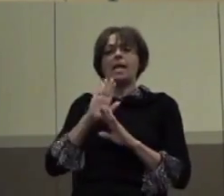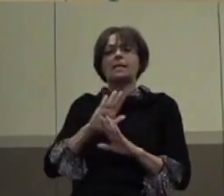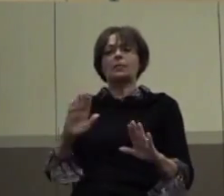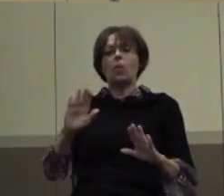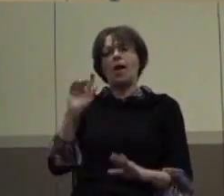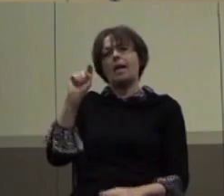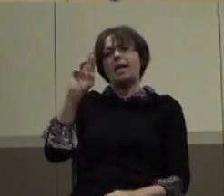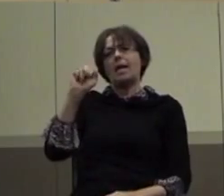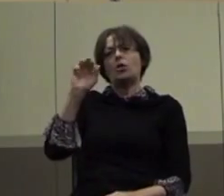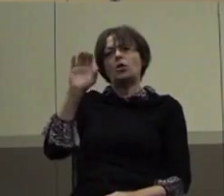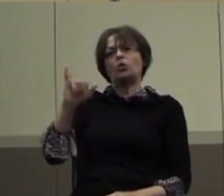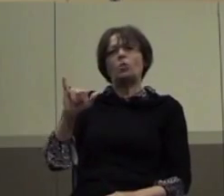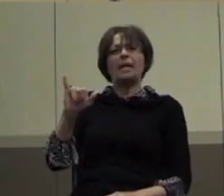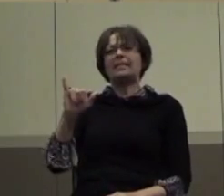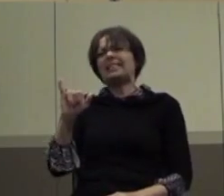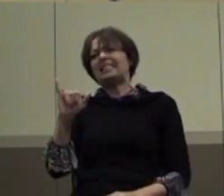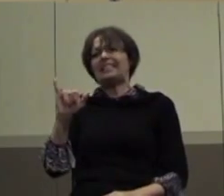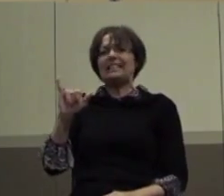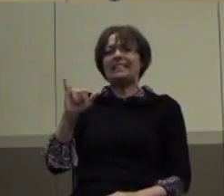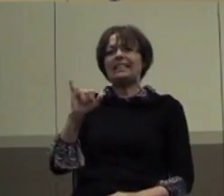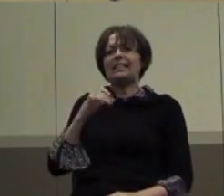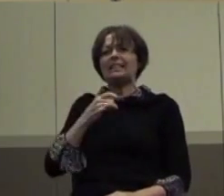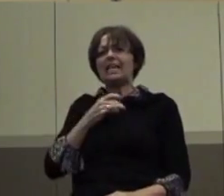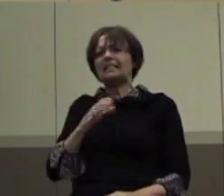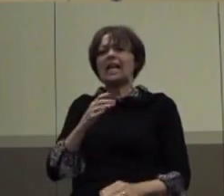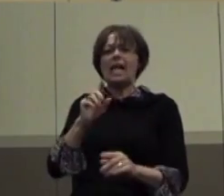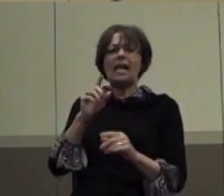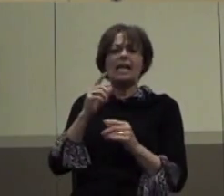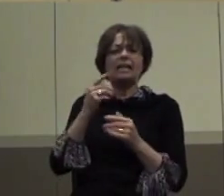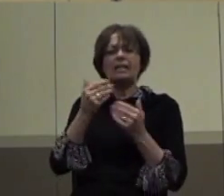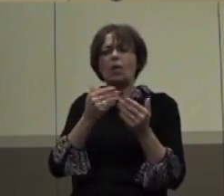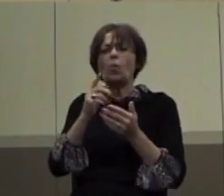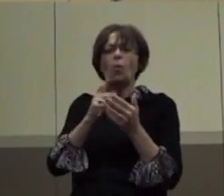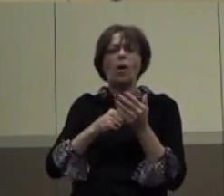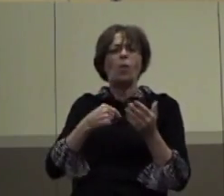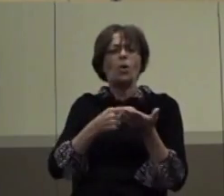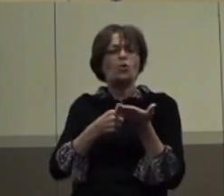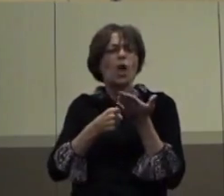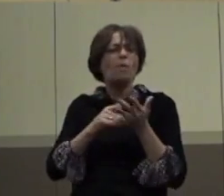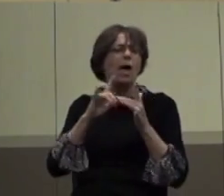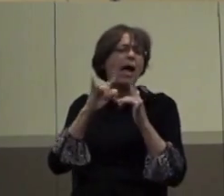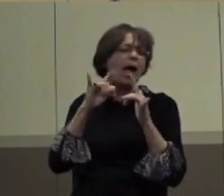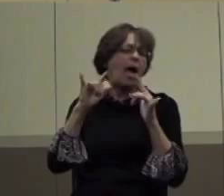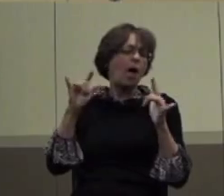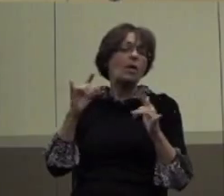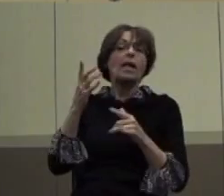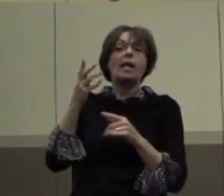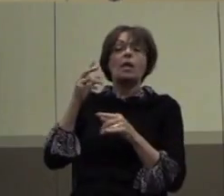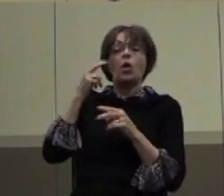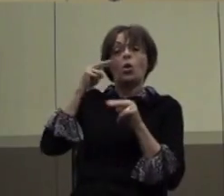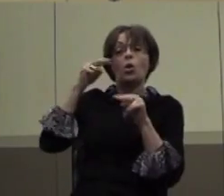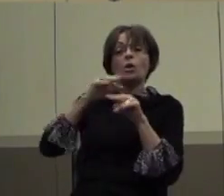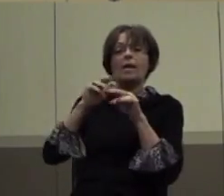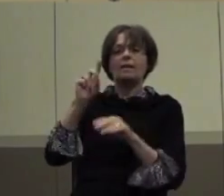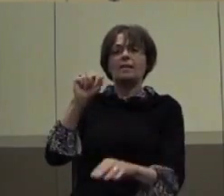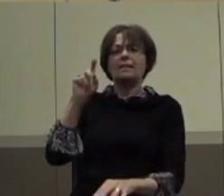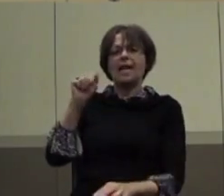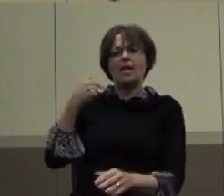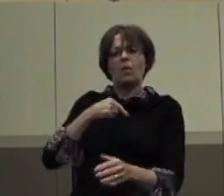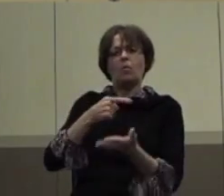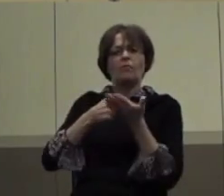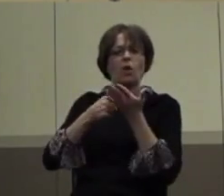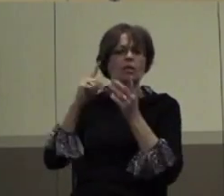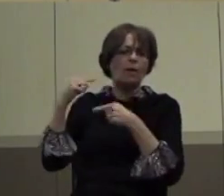here is kind of not liking maybe where things are going or what we're talking about, or if you look at the data that we've talked about over the